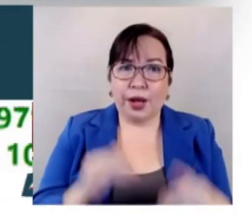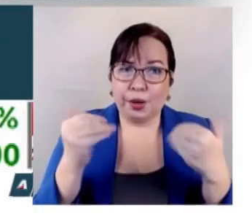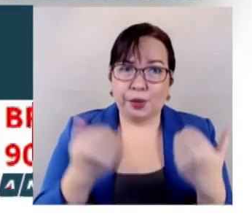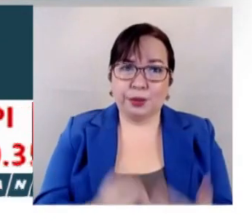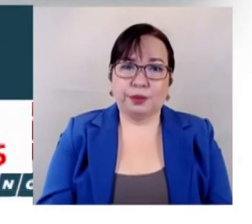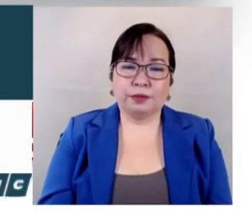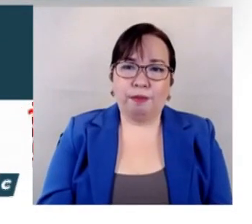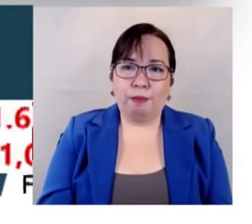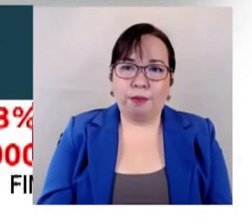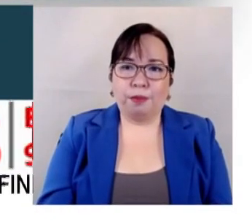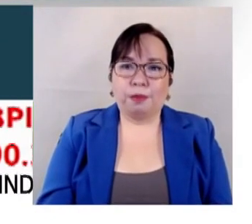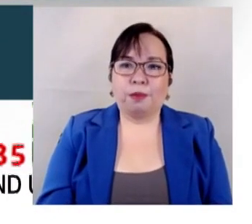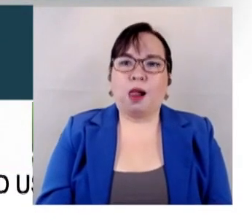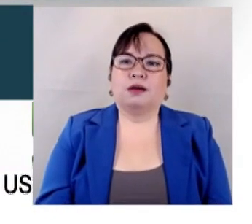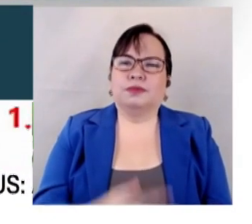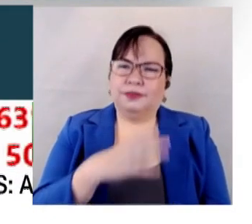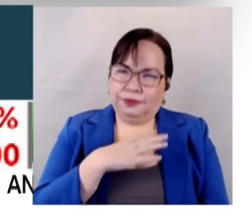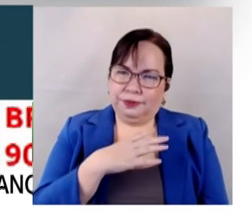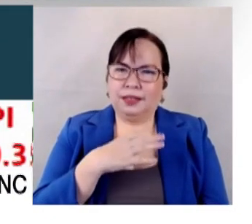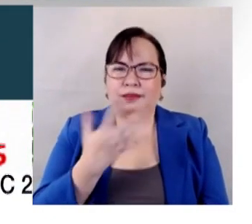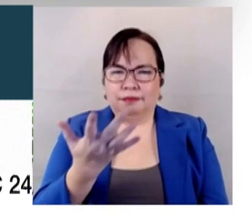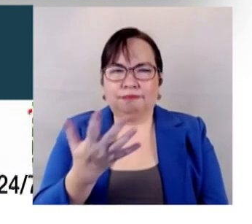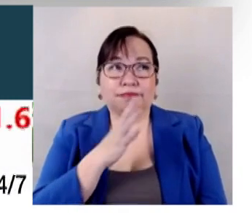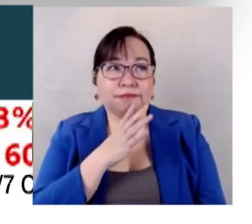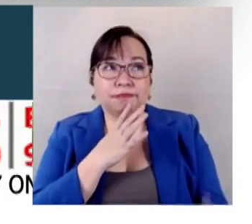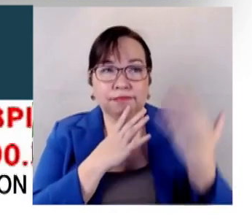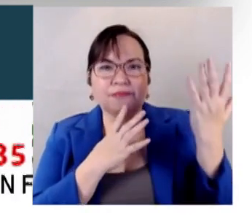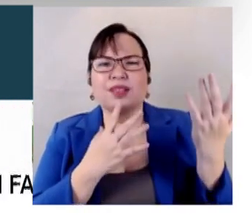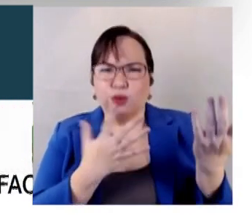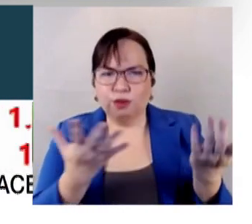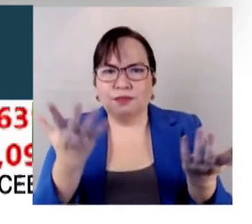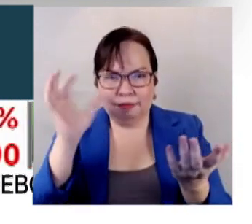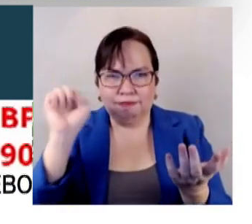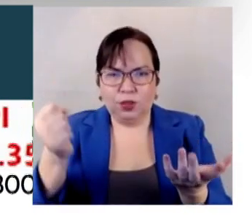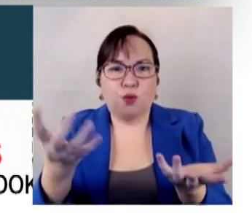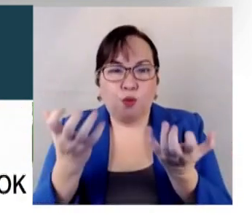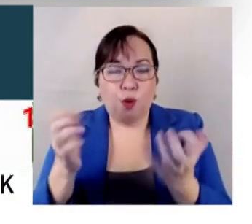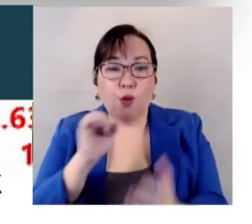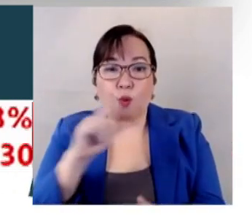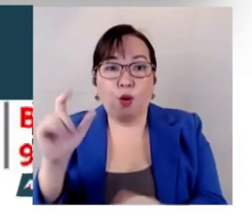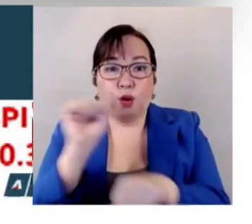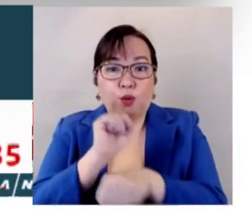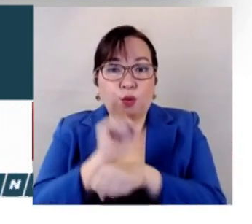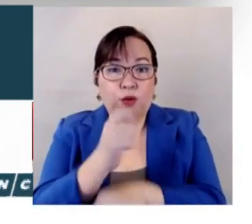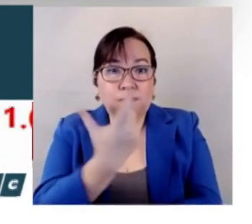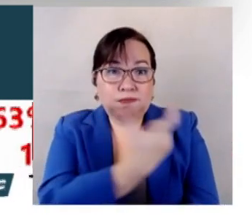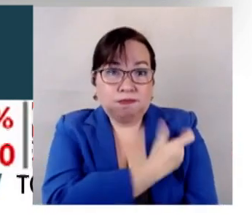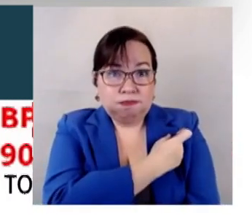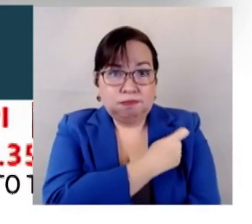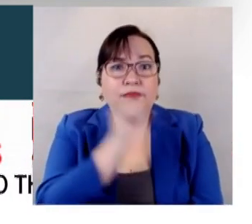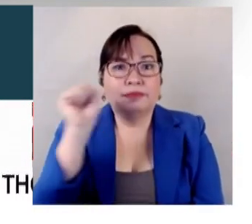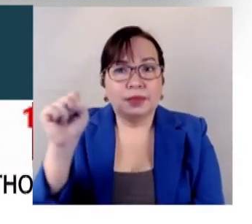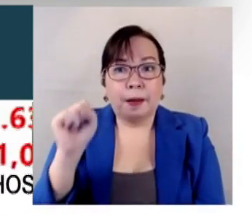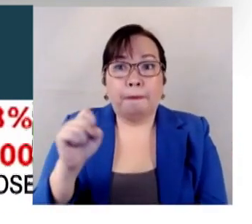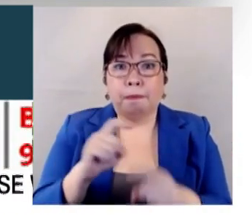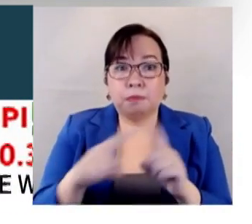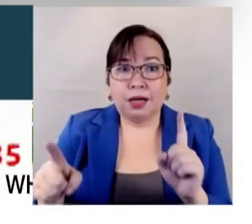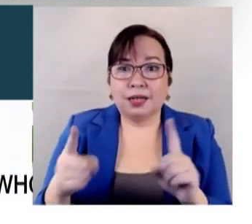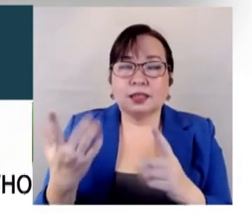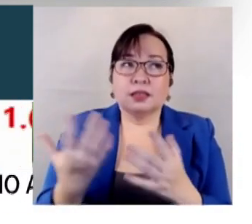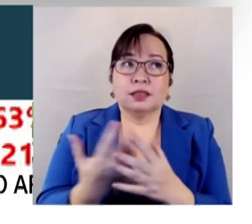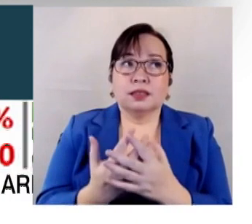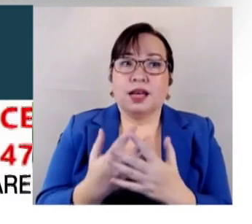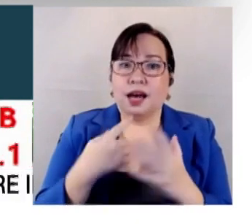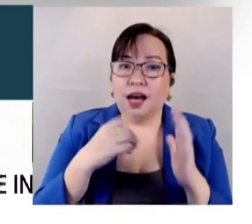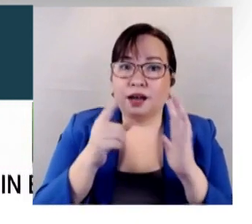Gustuhin man natin na mabakunahan lahat ng mga manggagawa, subalit mayroong batas na hindi pwedeng